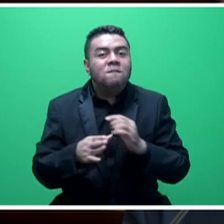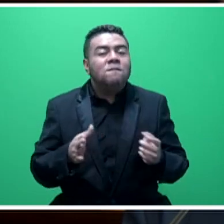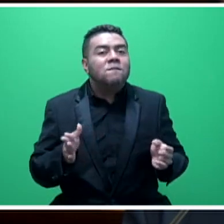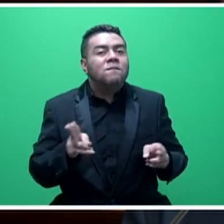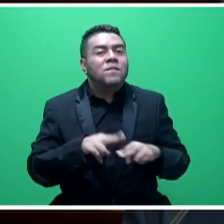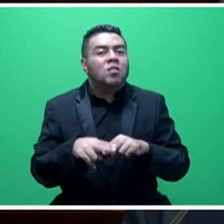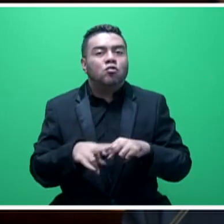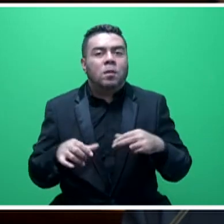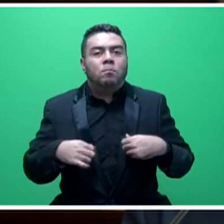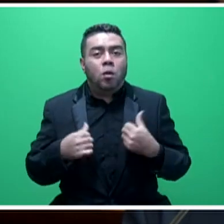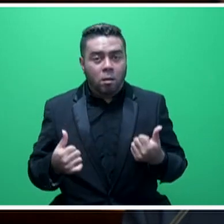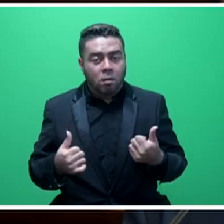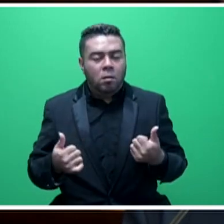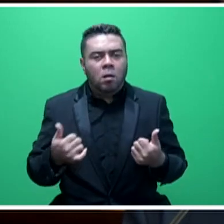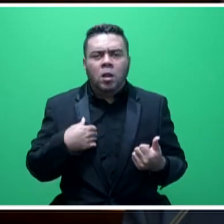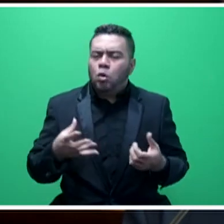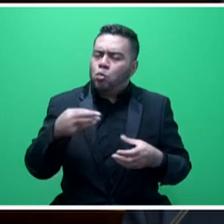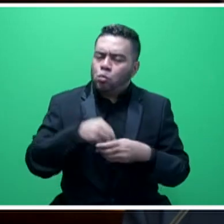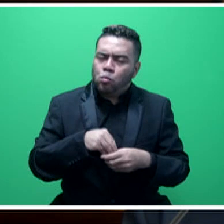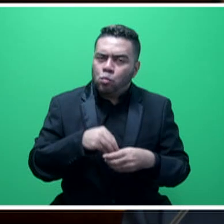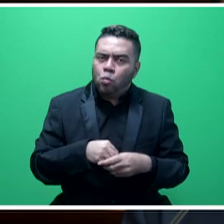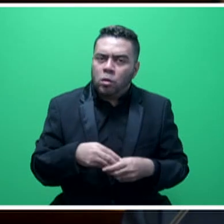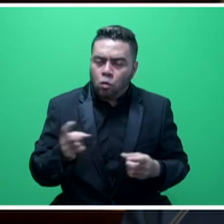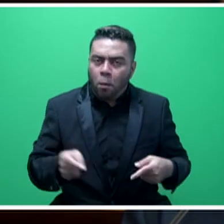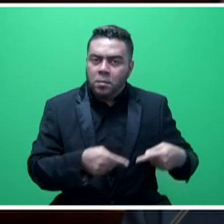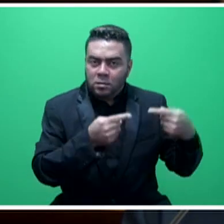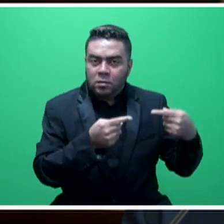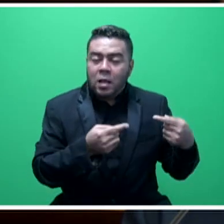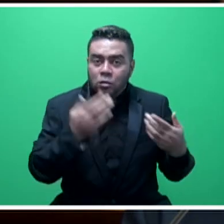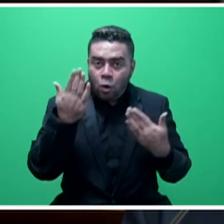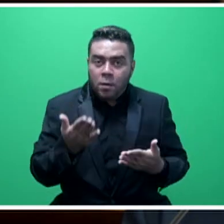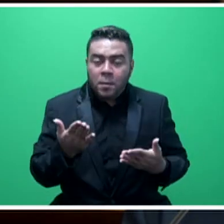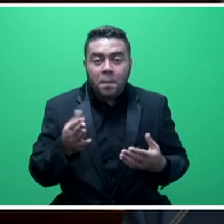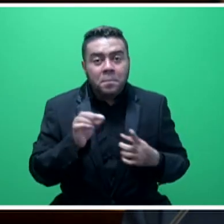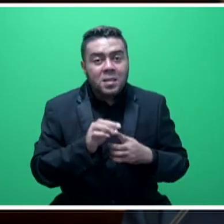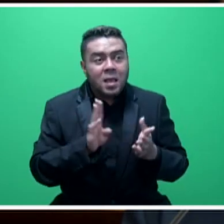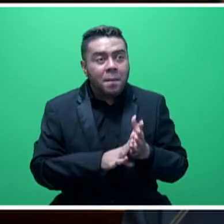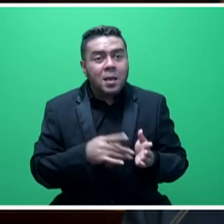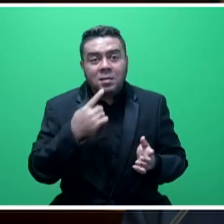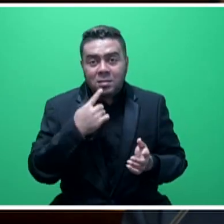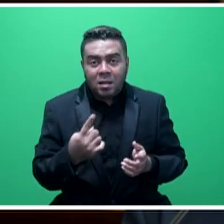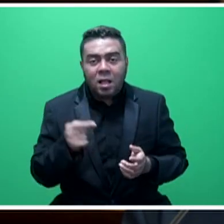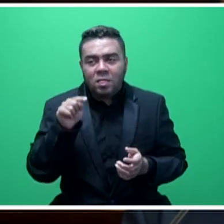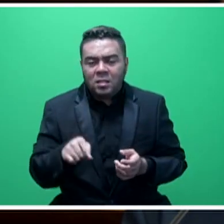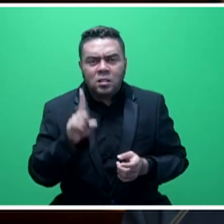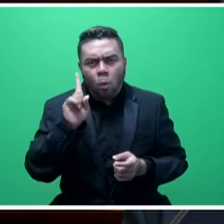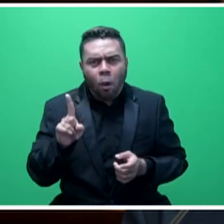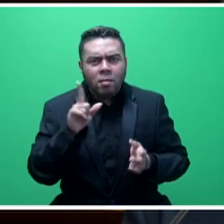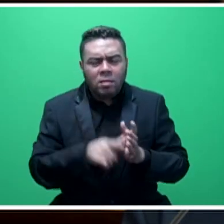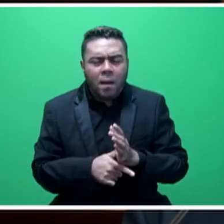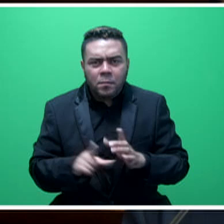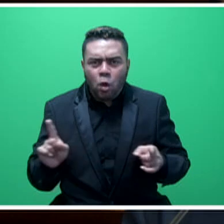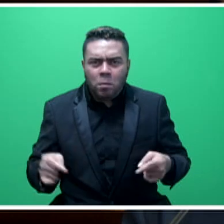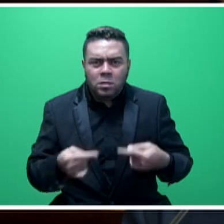brand, including the opposition, Mr. Speaker. As the Honourable Prime Minister has stated, this is the one time the